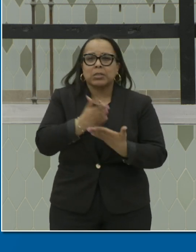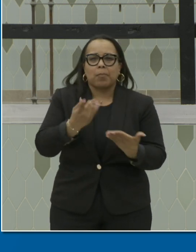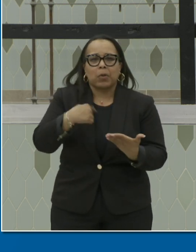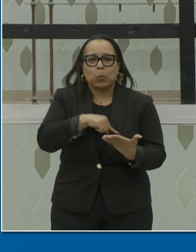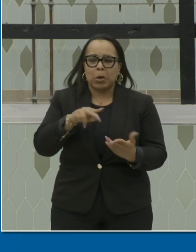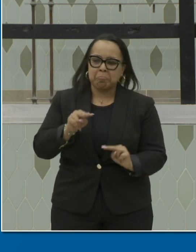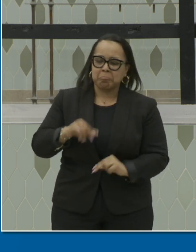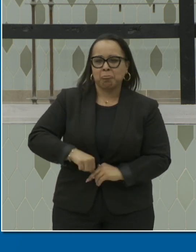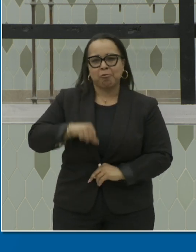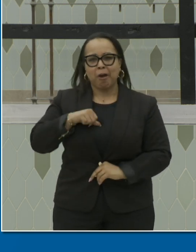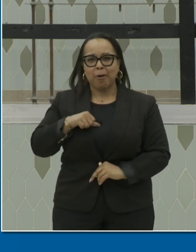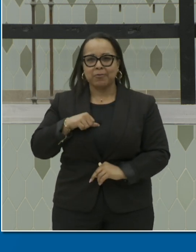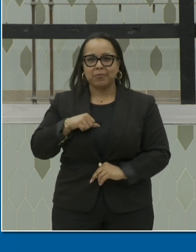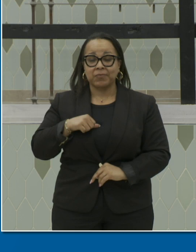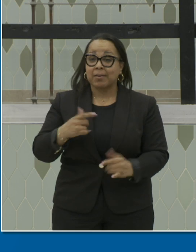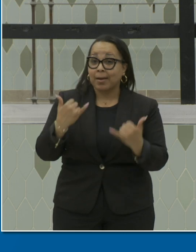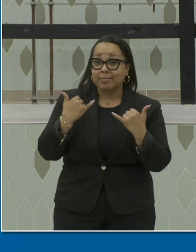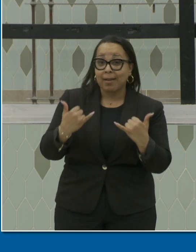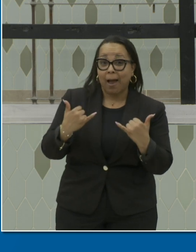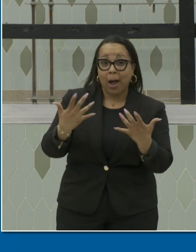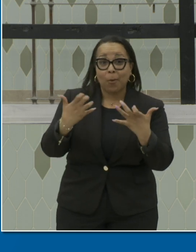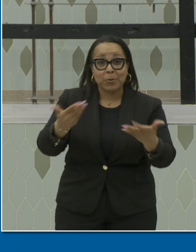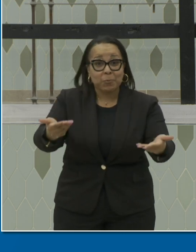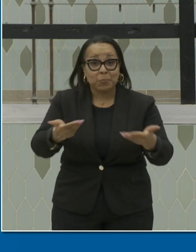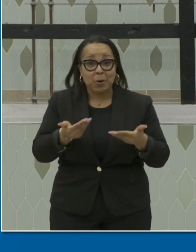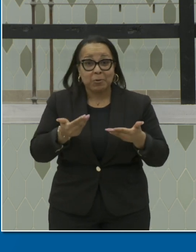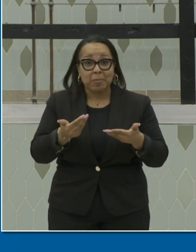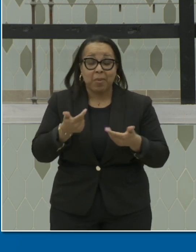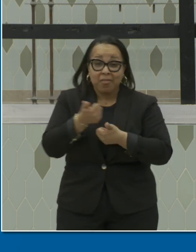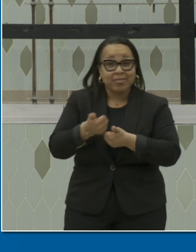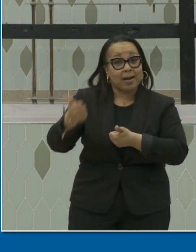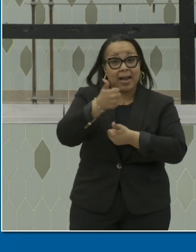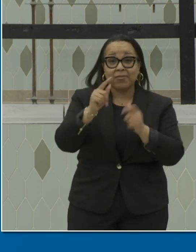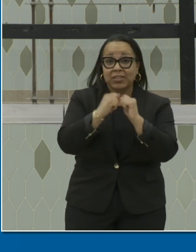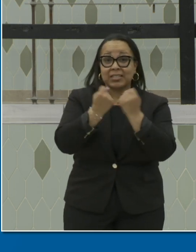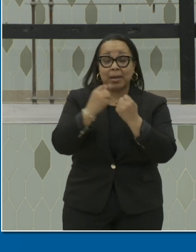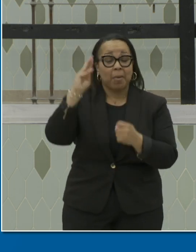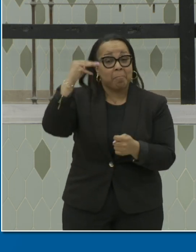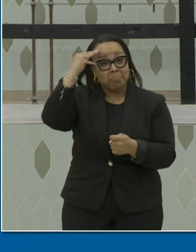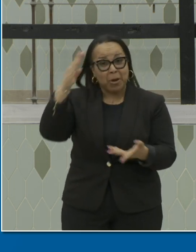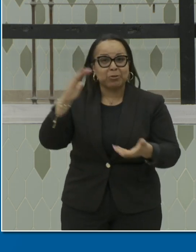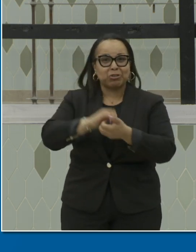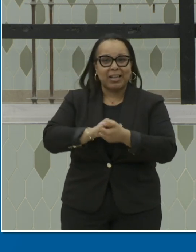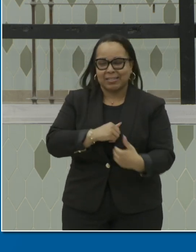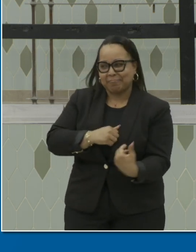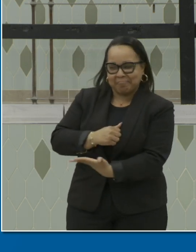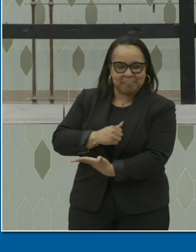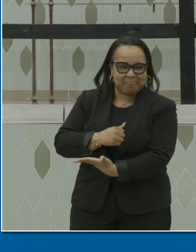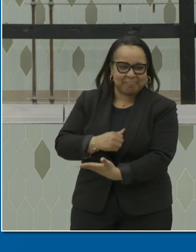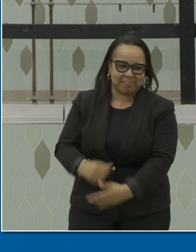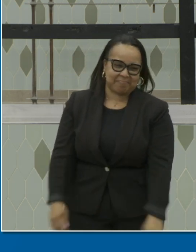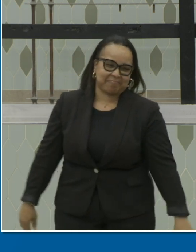something that we are proud of. And now I'd like to welcome the head of our team, Mayor Brandon Johnson.